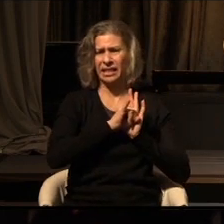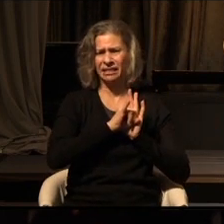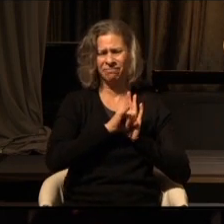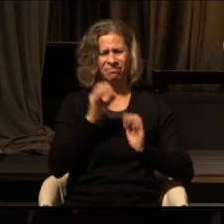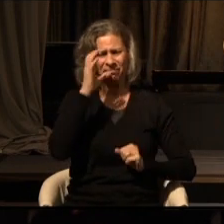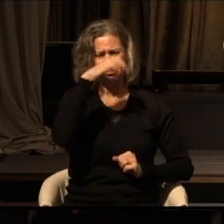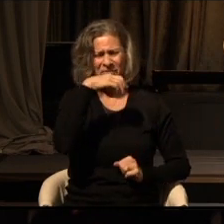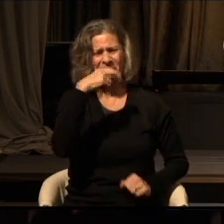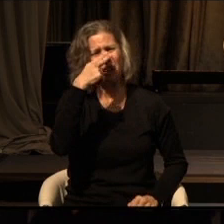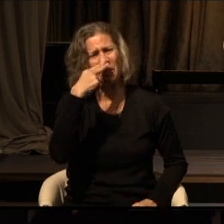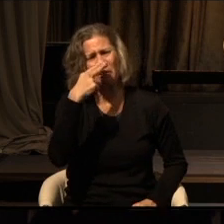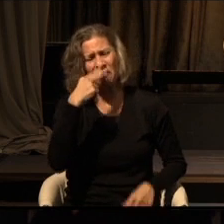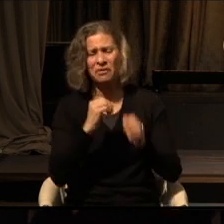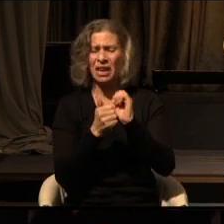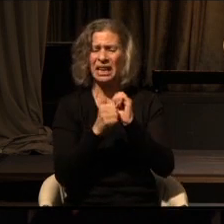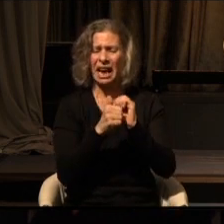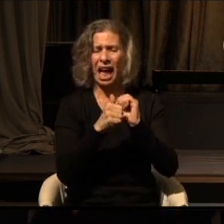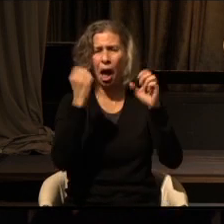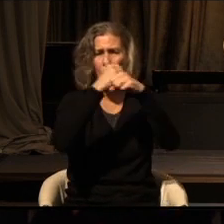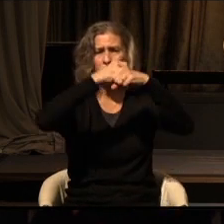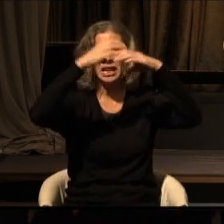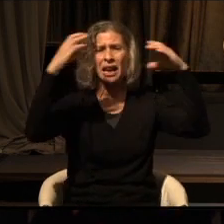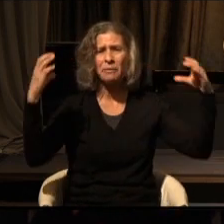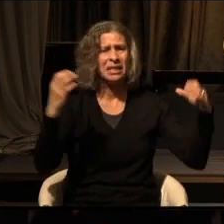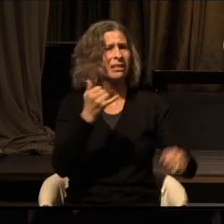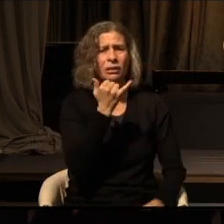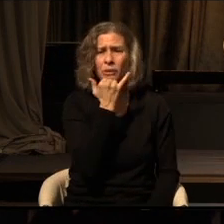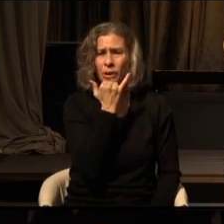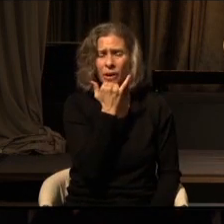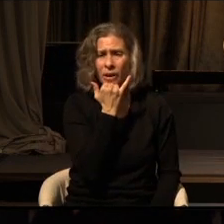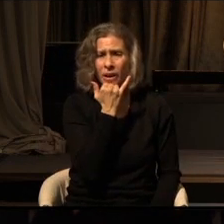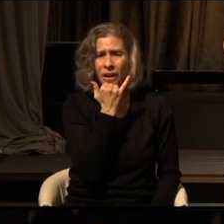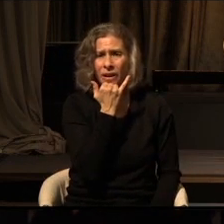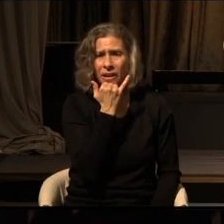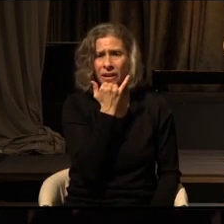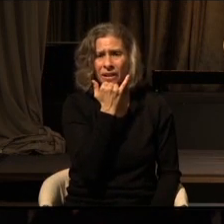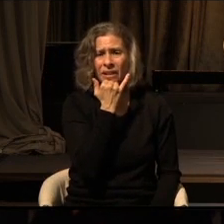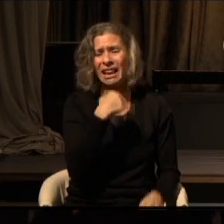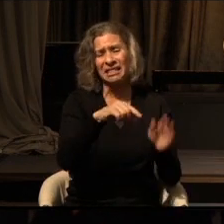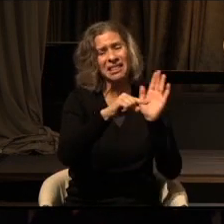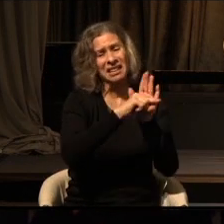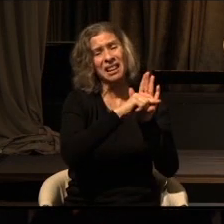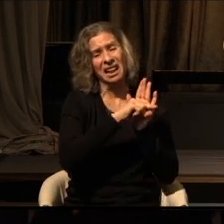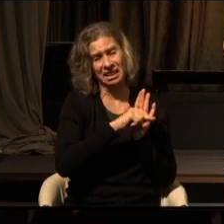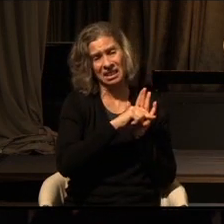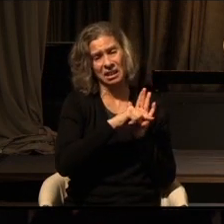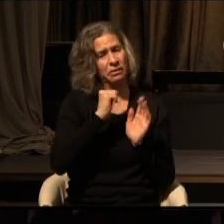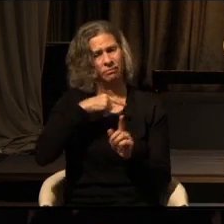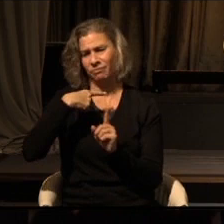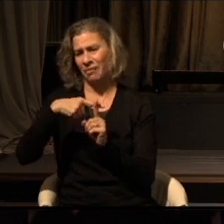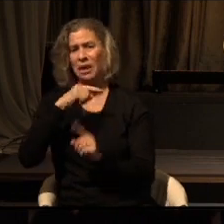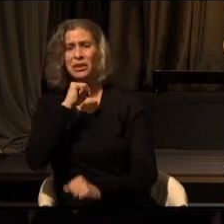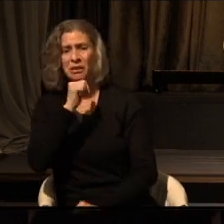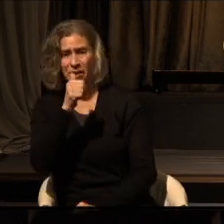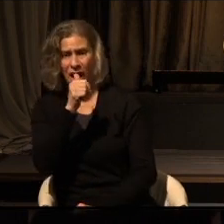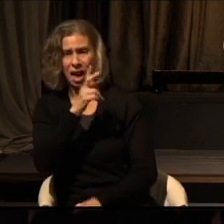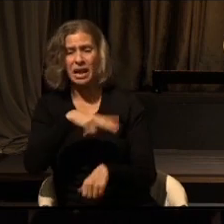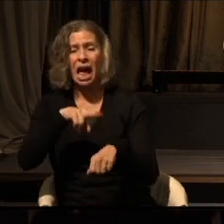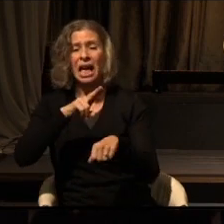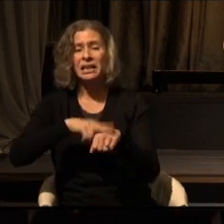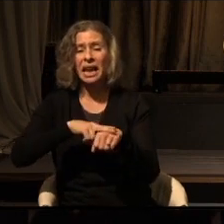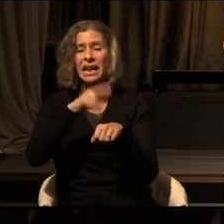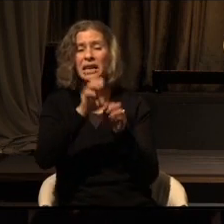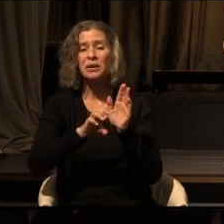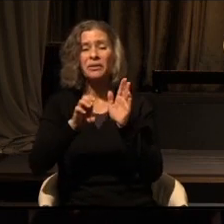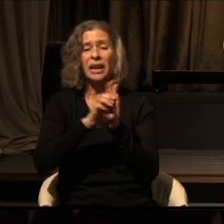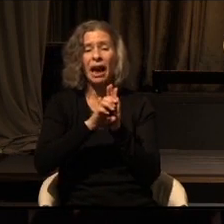though, that these images are neither accurate nor positive. Native American characters are played by